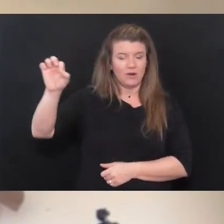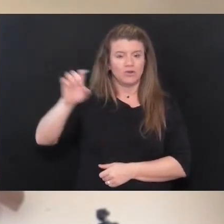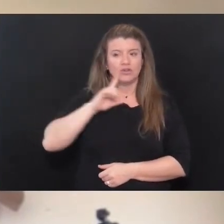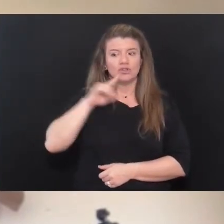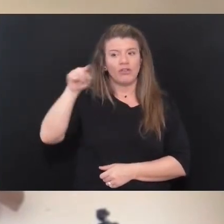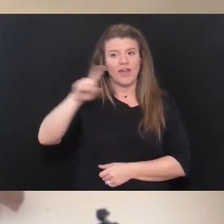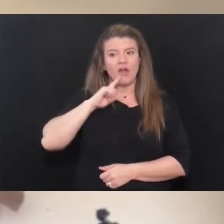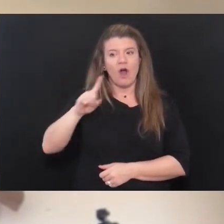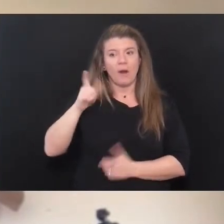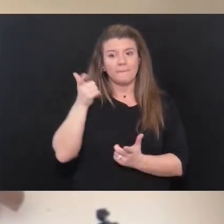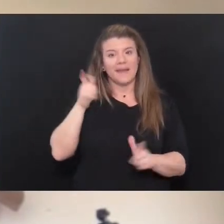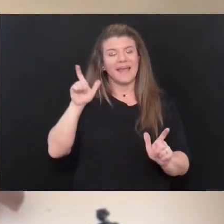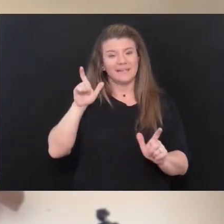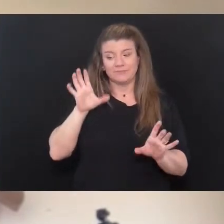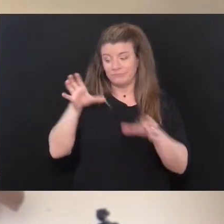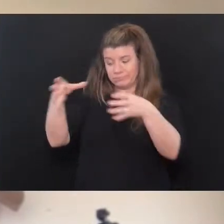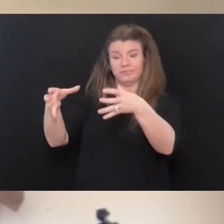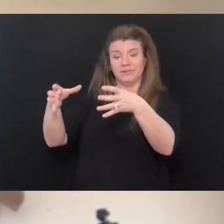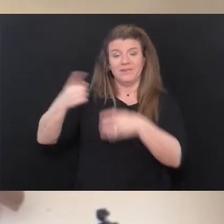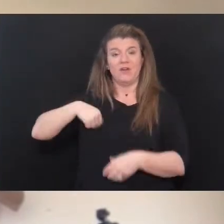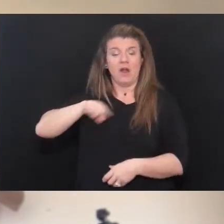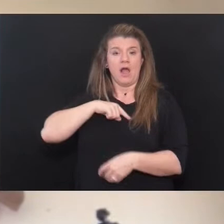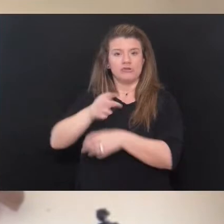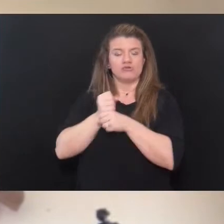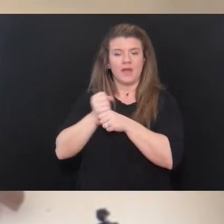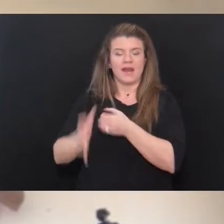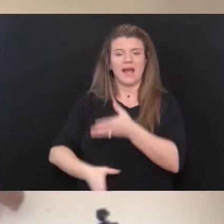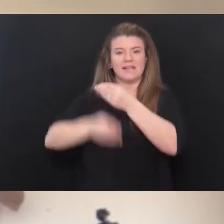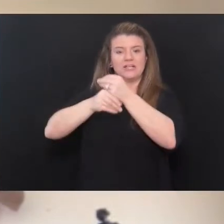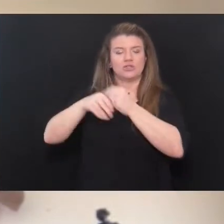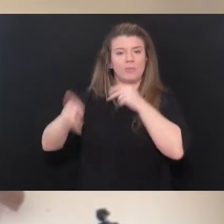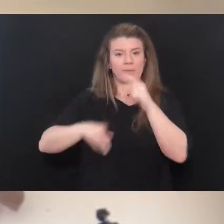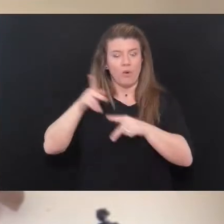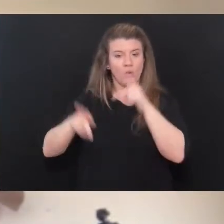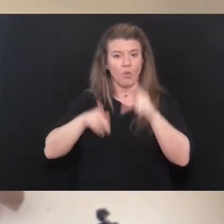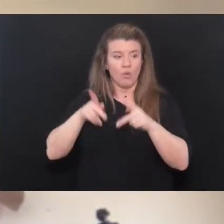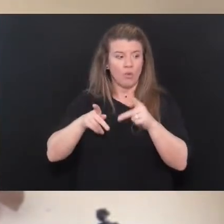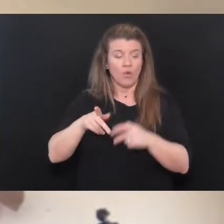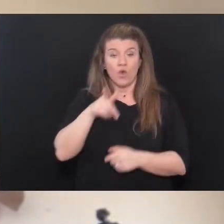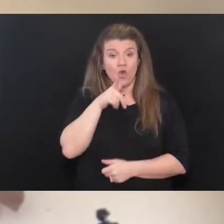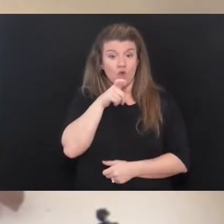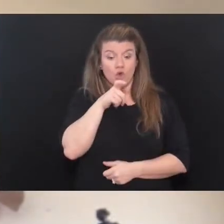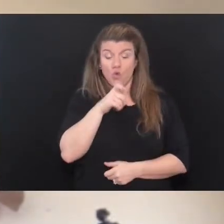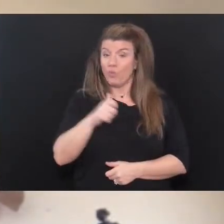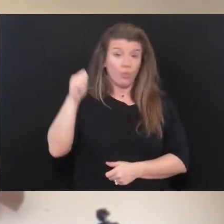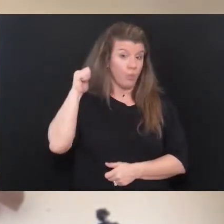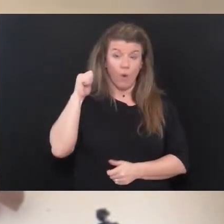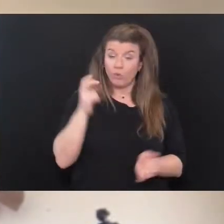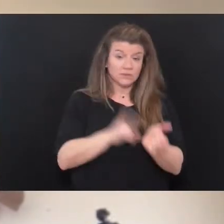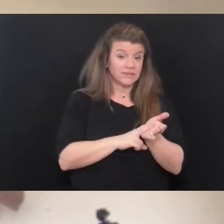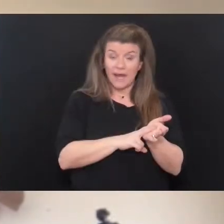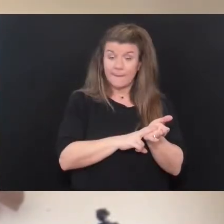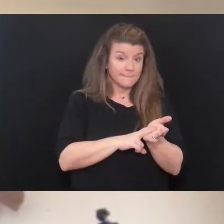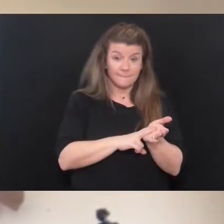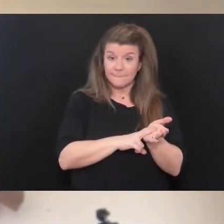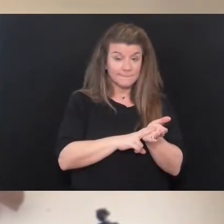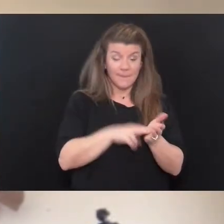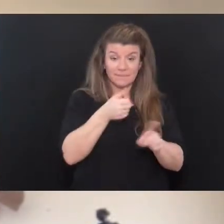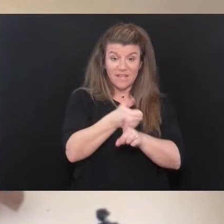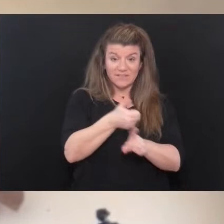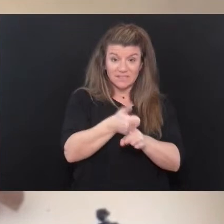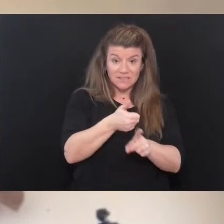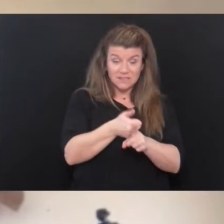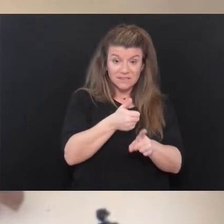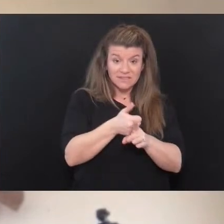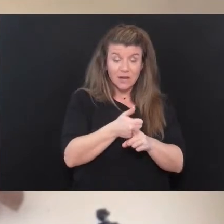they're a great outlet for us to get additional people who either won't sign up centrally